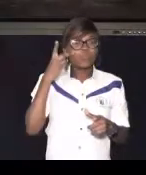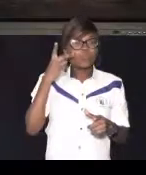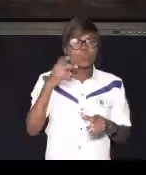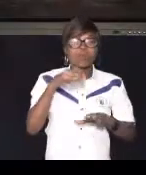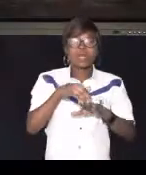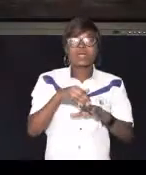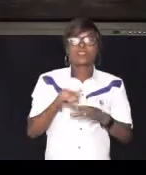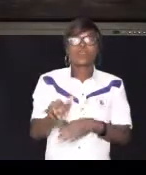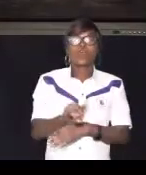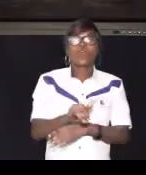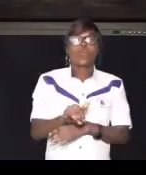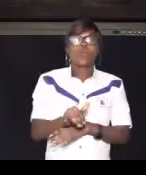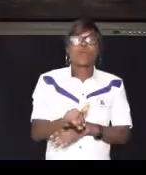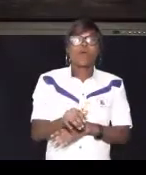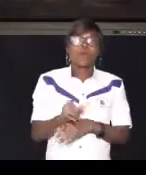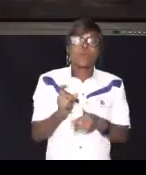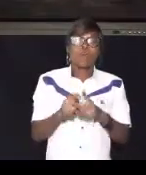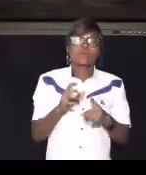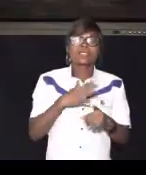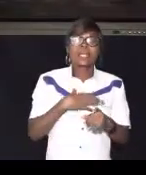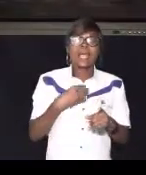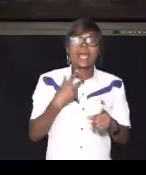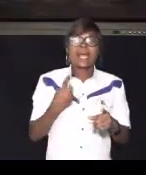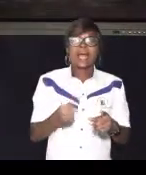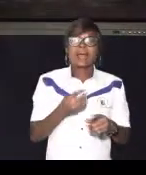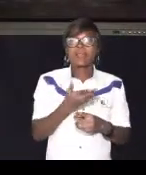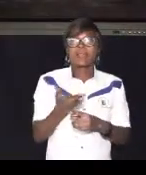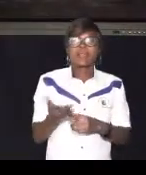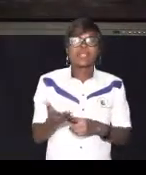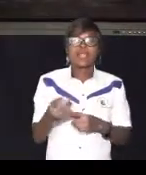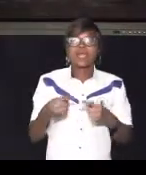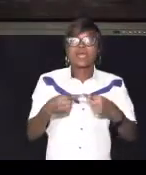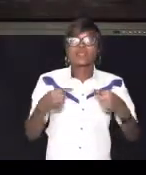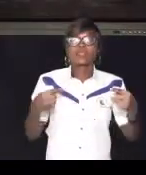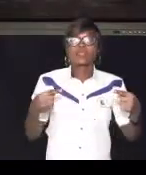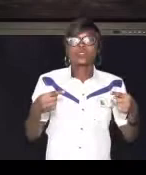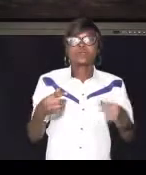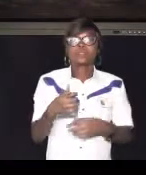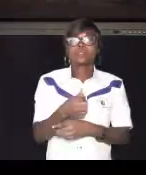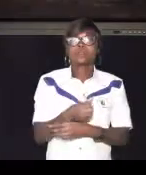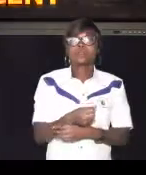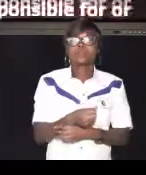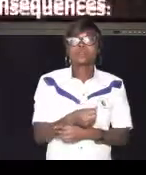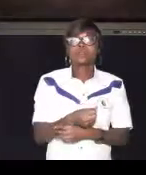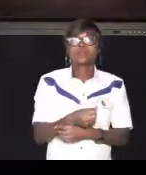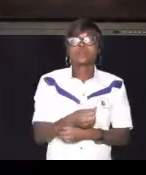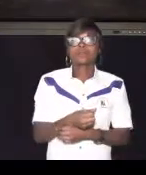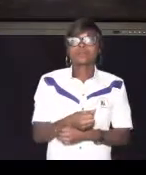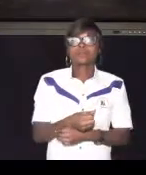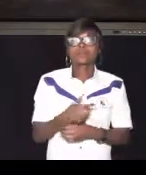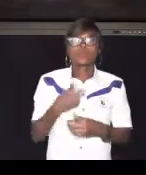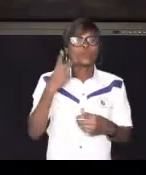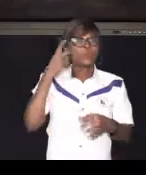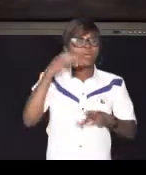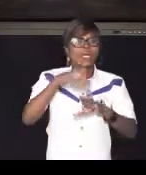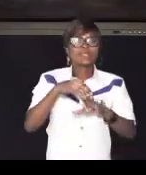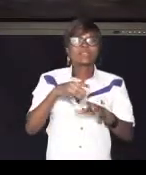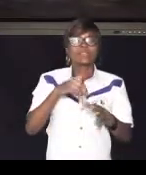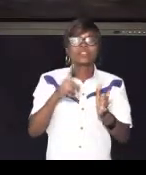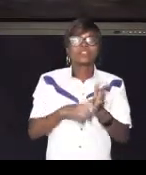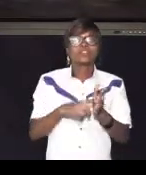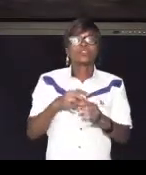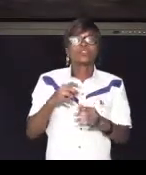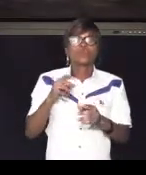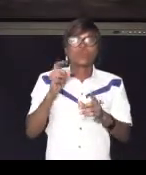Let's now look at common words and their antonyms. Common words and their antonyms. Look at this